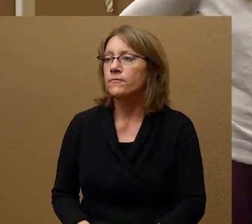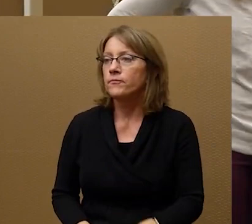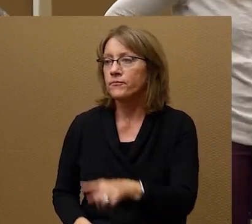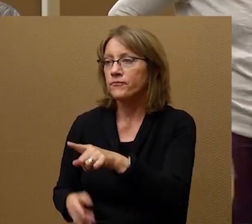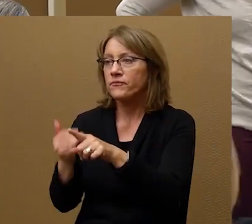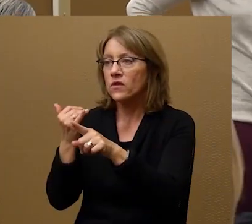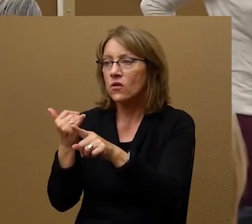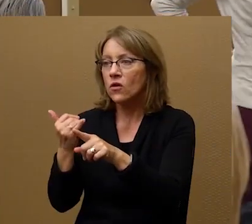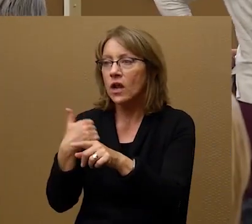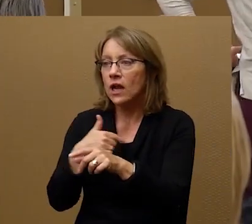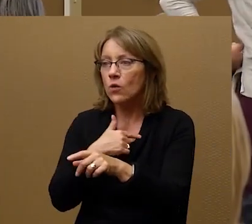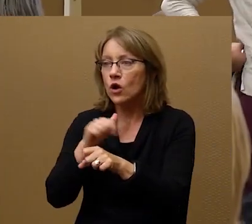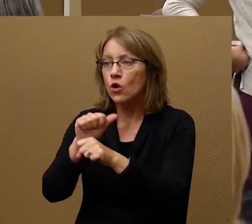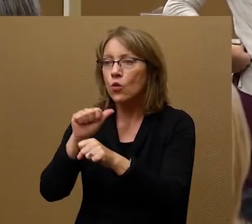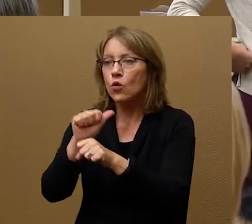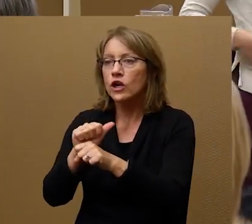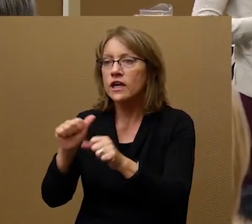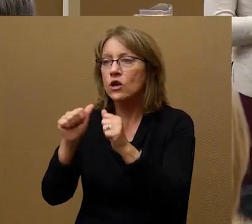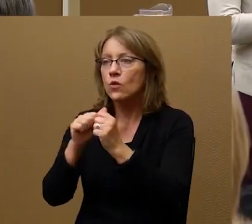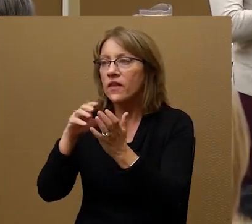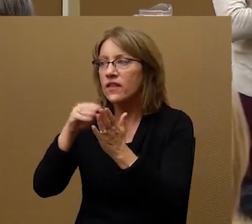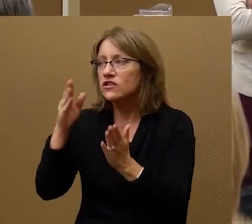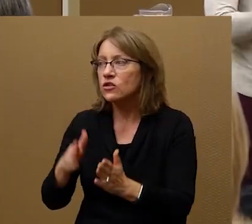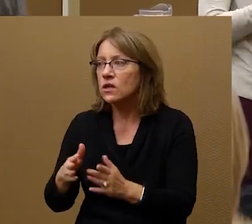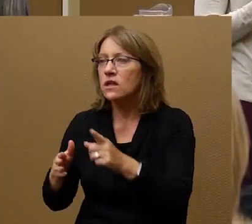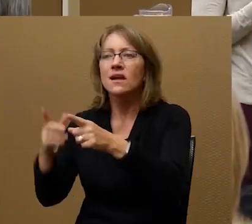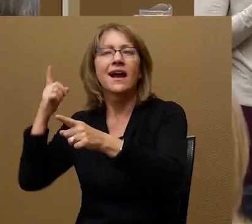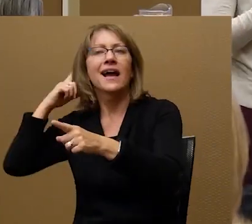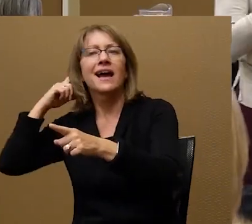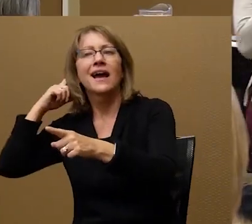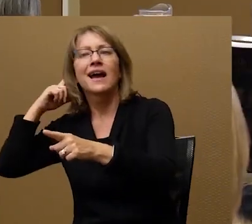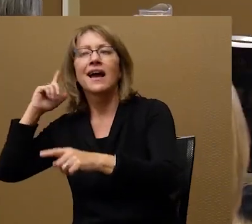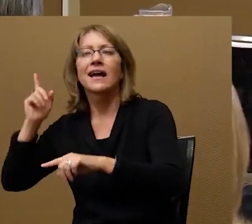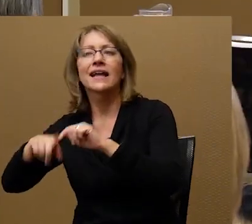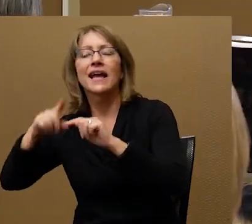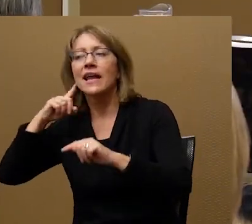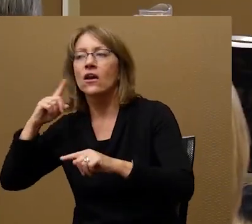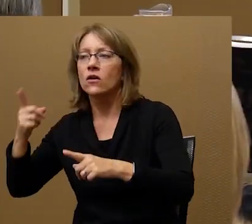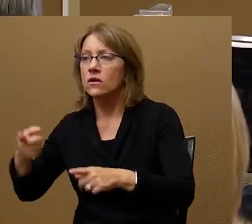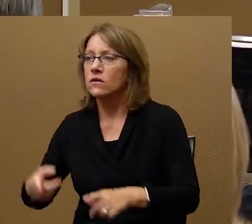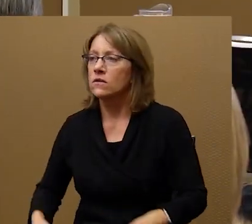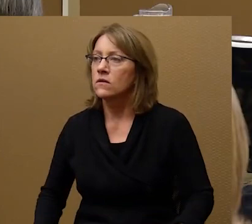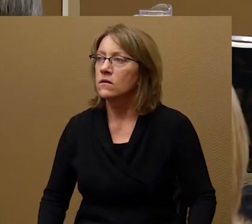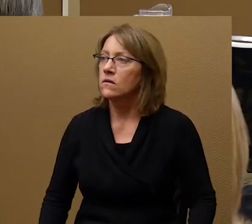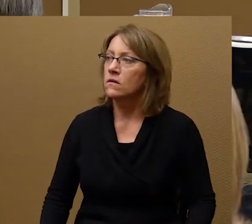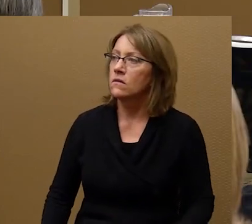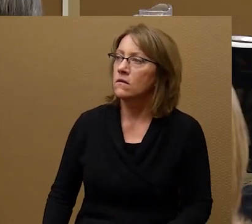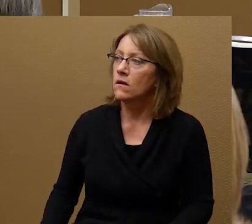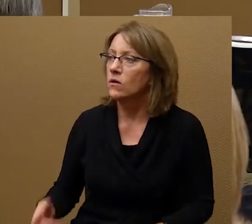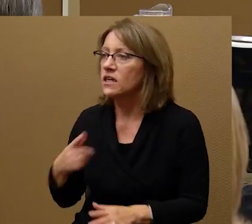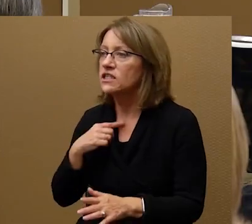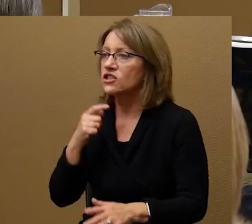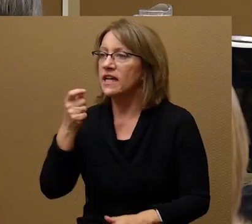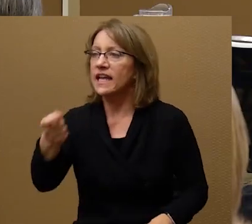Currently we're working on it with a student who has like almost a... Here we do.